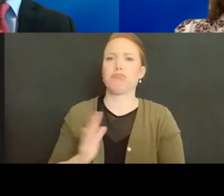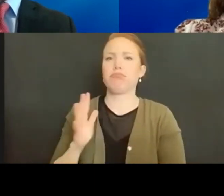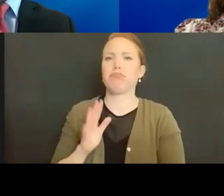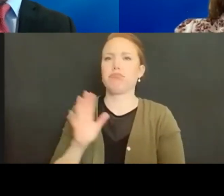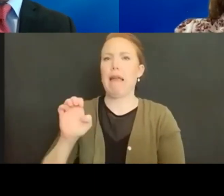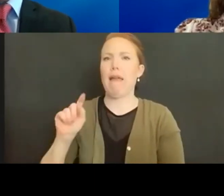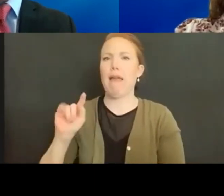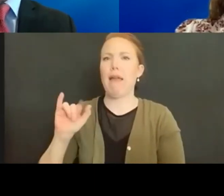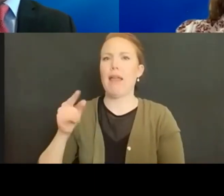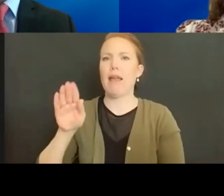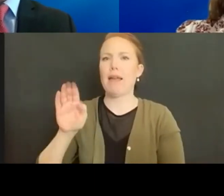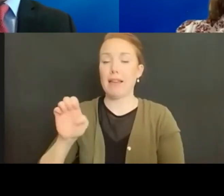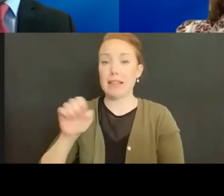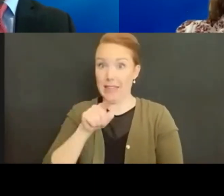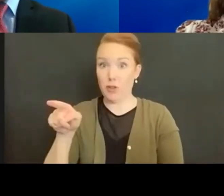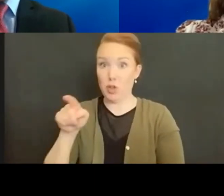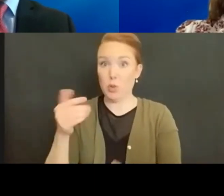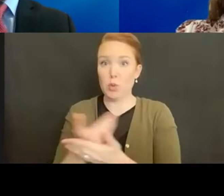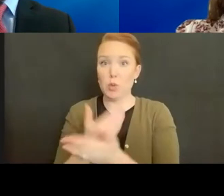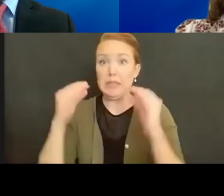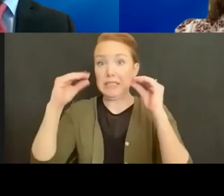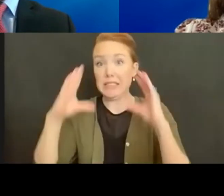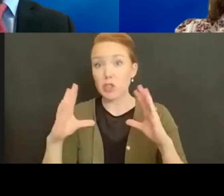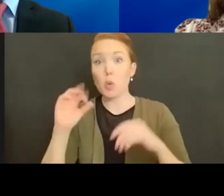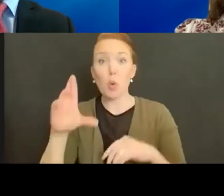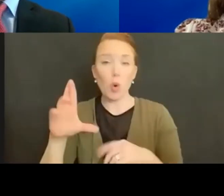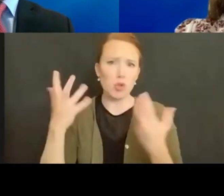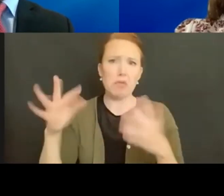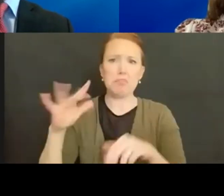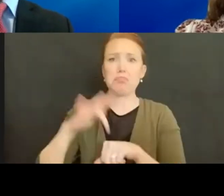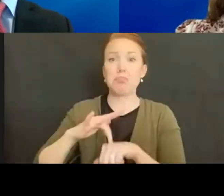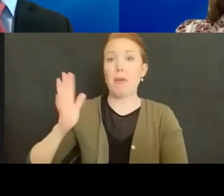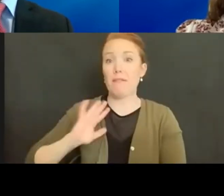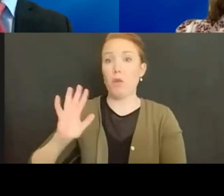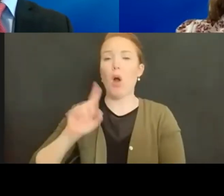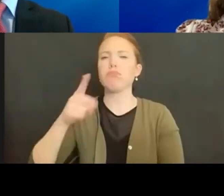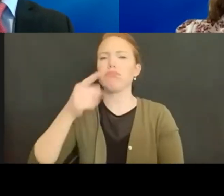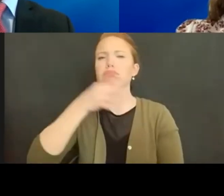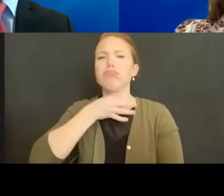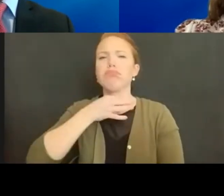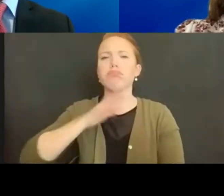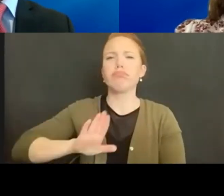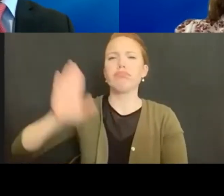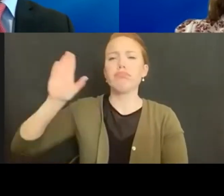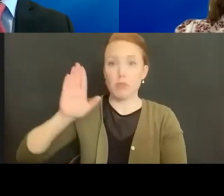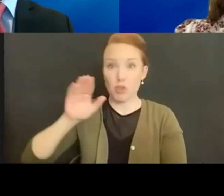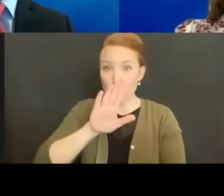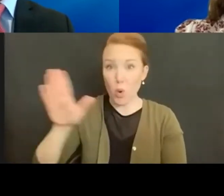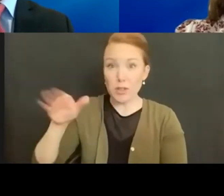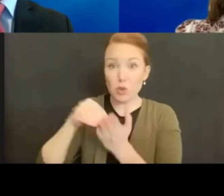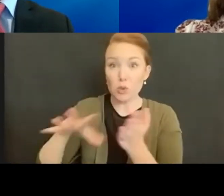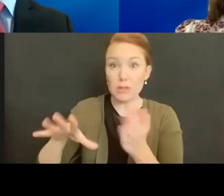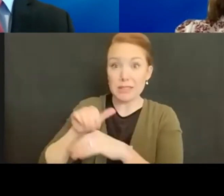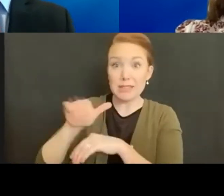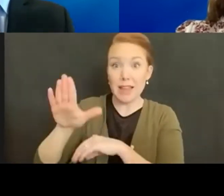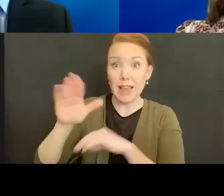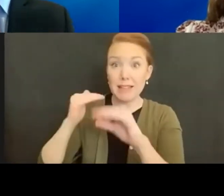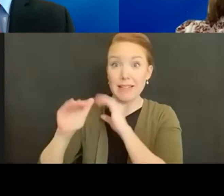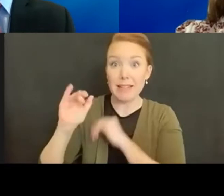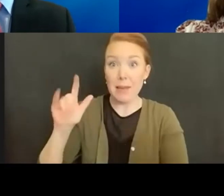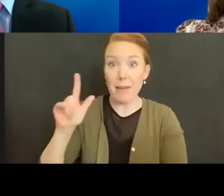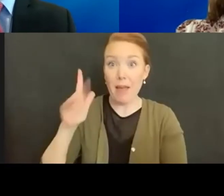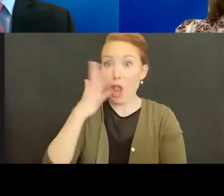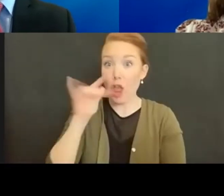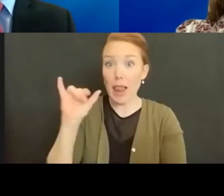us, instructors, if you're new to us, or even if you've been here before, raise your Zoom hand if your students ever send you emails that look like